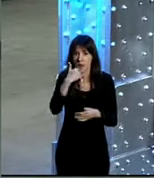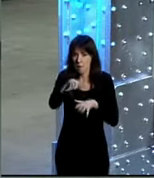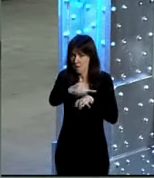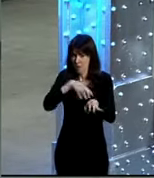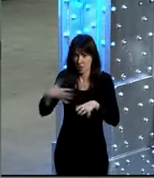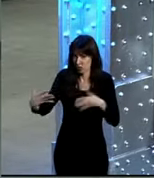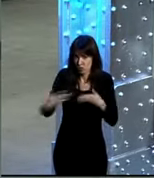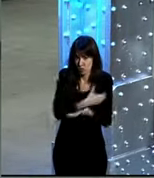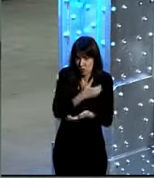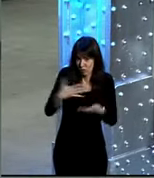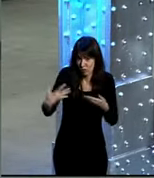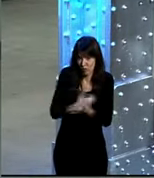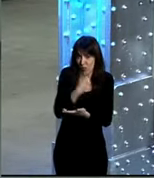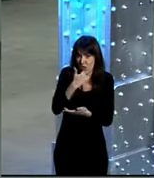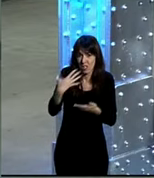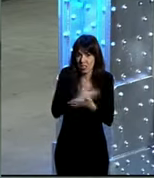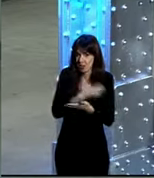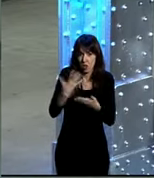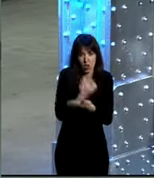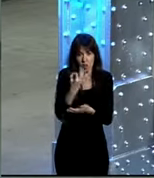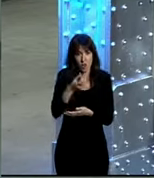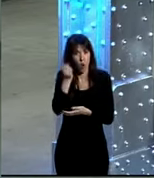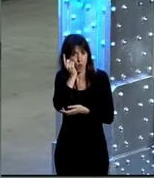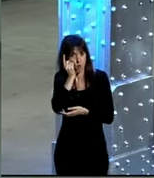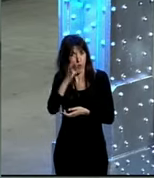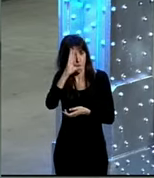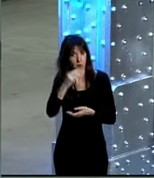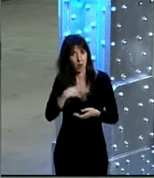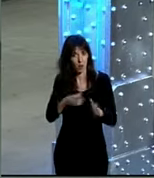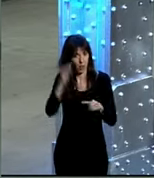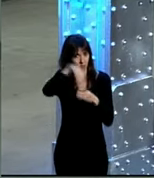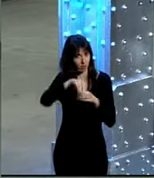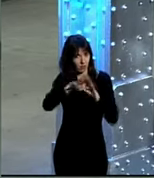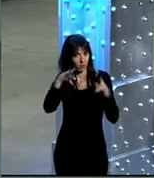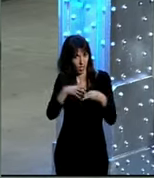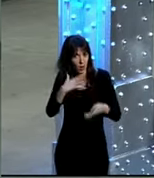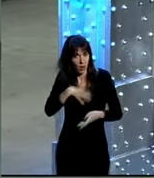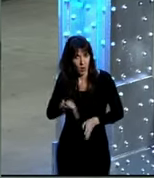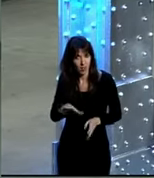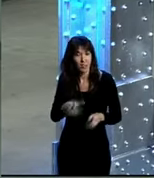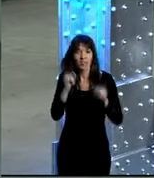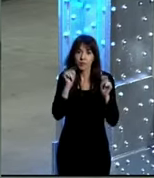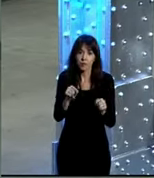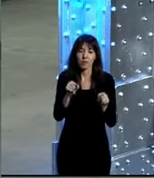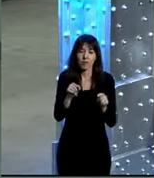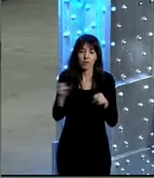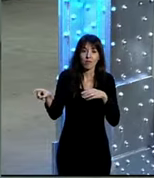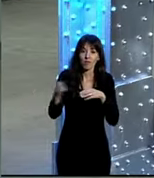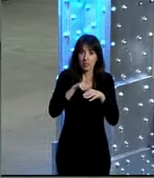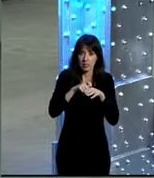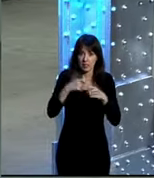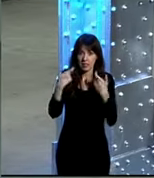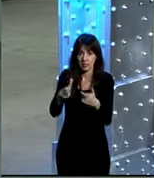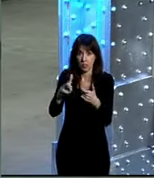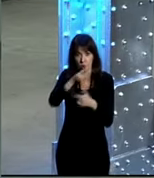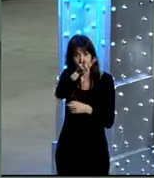mean, almost everybody, according to this information, carries a mobile device with us that allows us to be connected. And